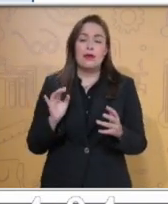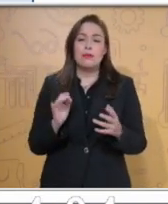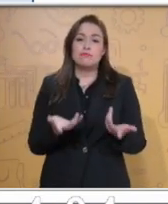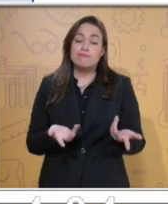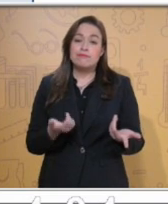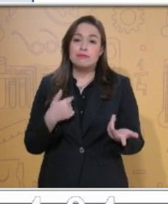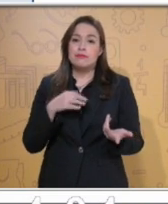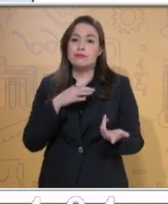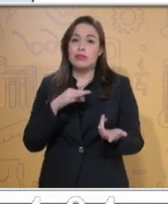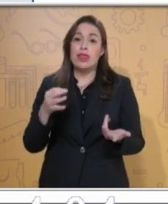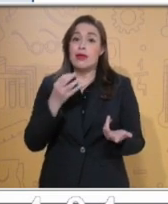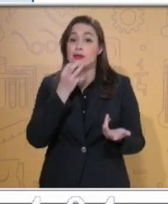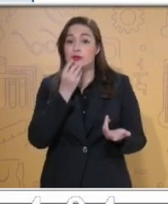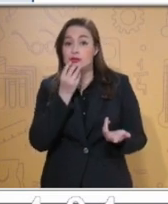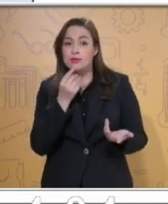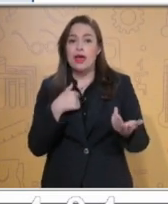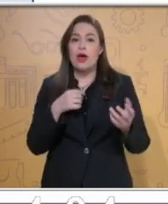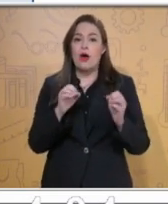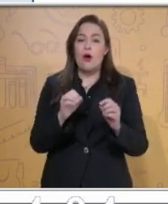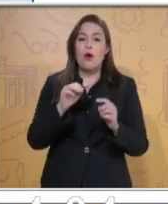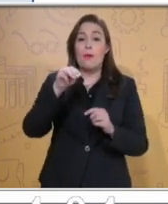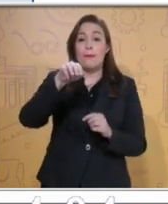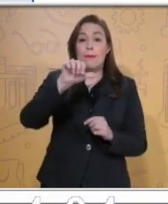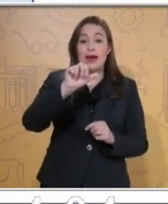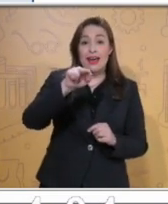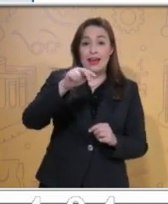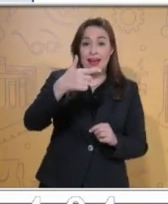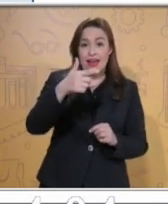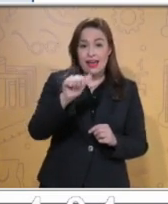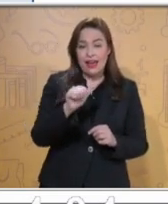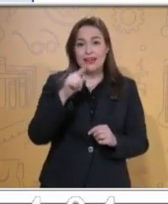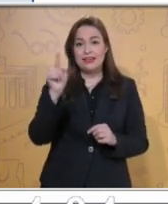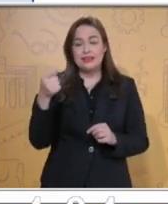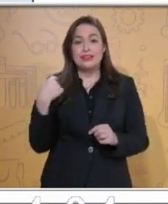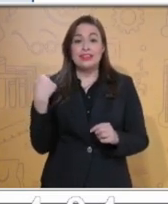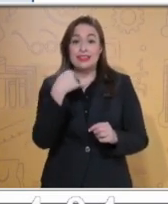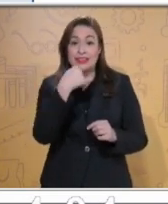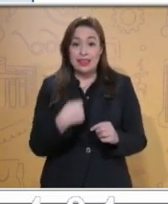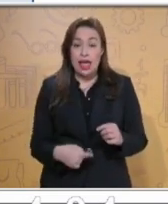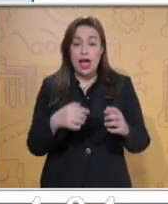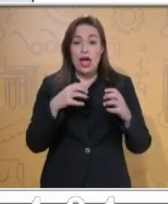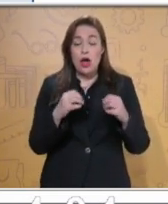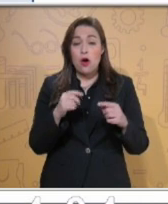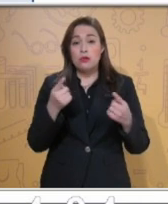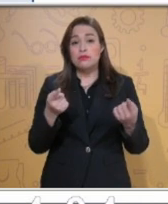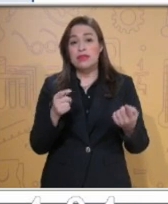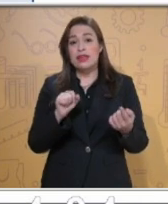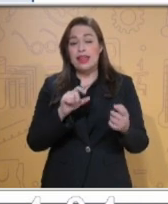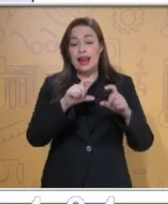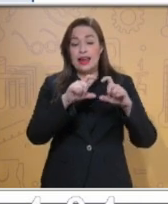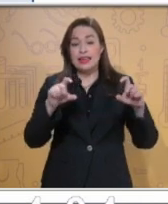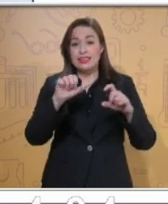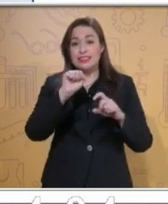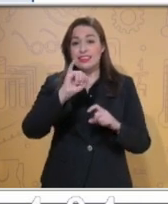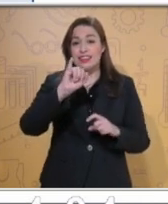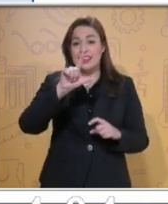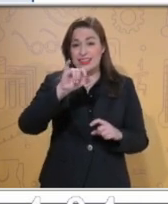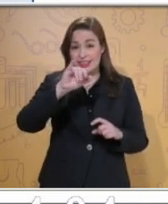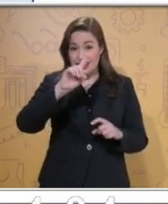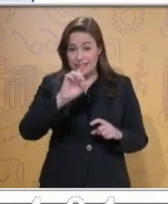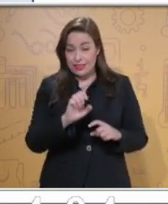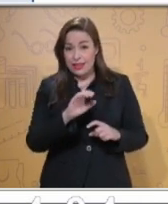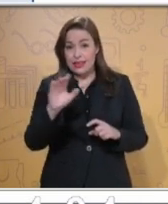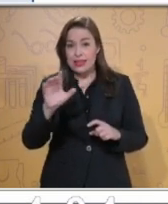nonfiction also, manga or anime, and slice of life. Slice of life, I told you in the last